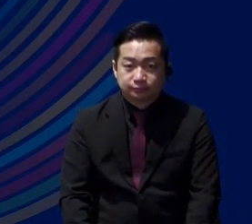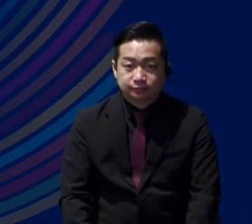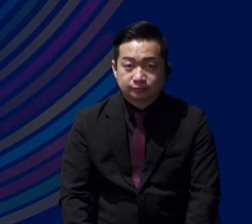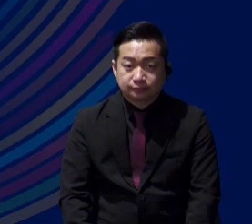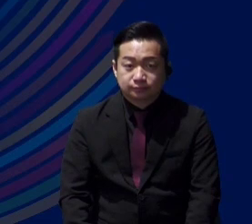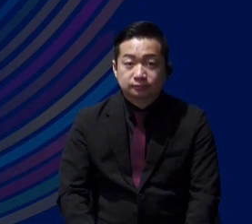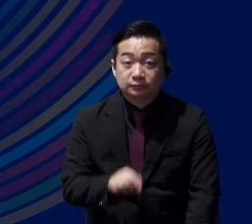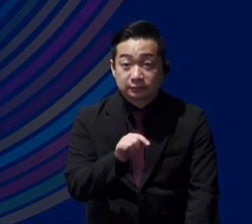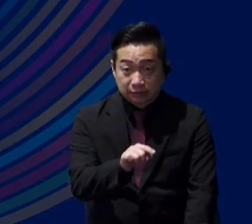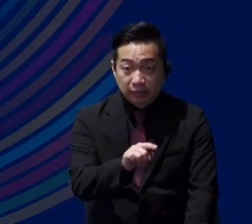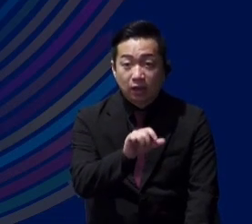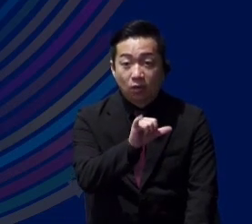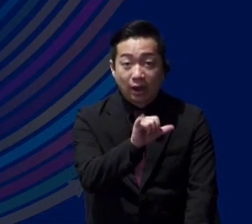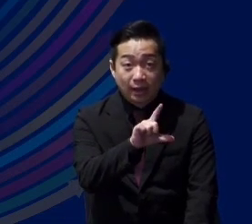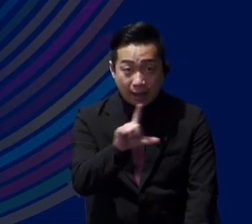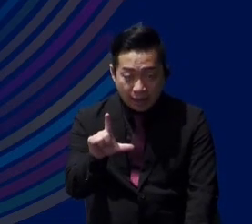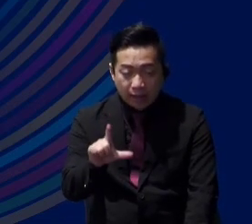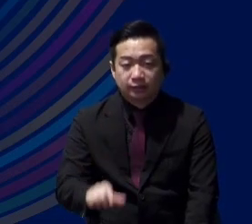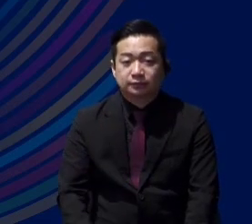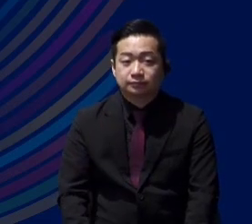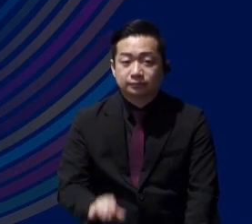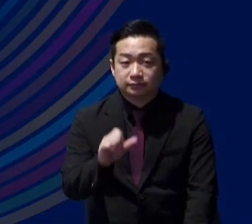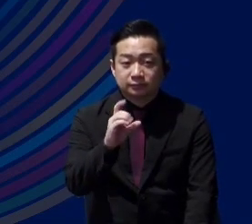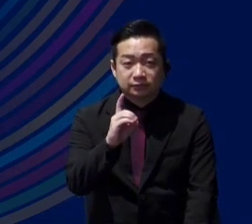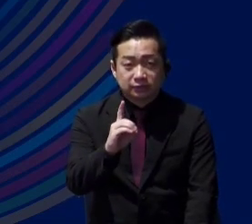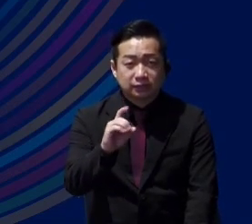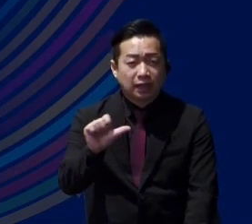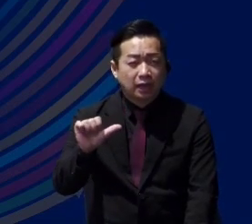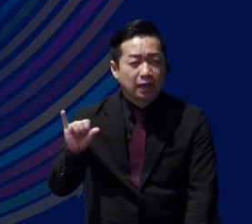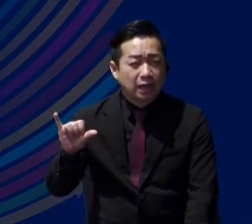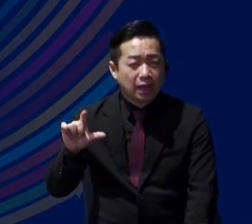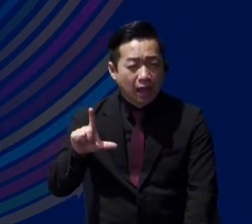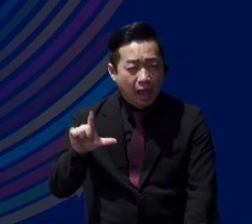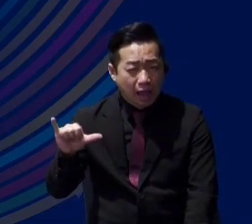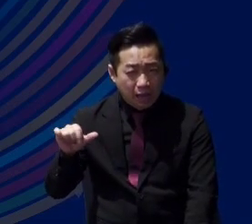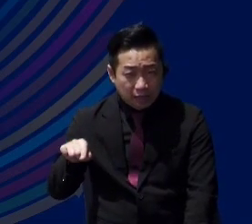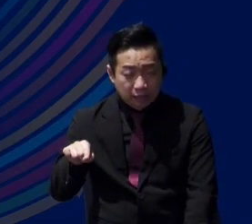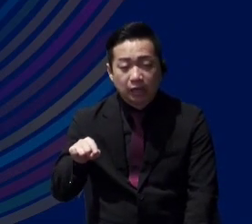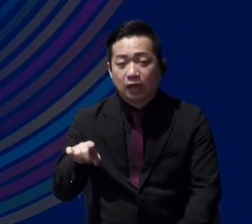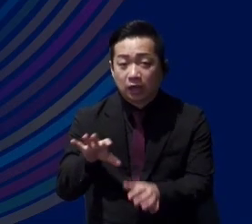calculate prevalence of the risk factor, multiply on the